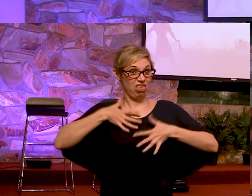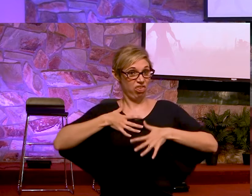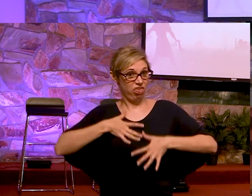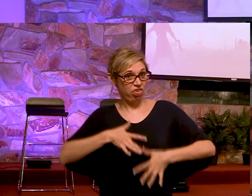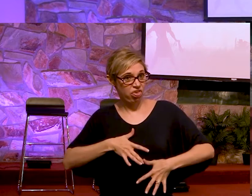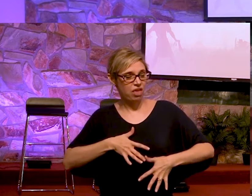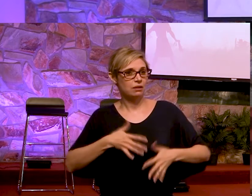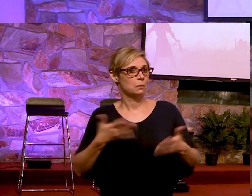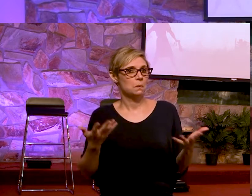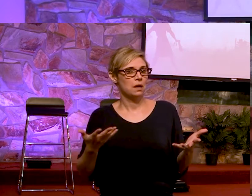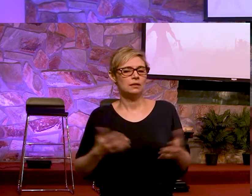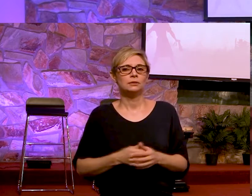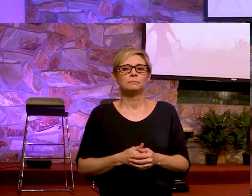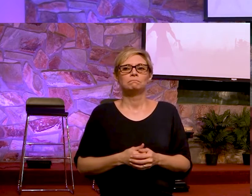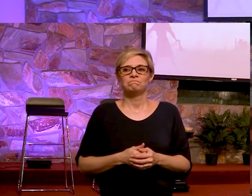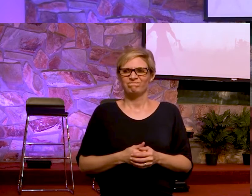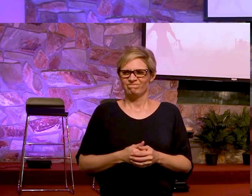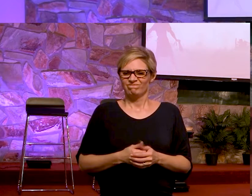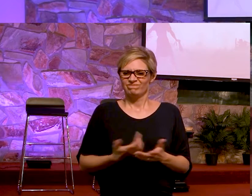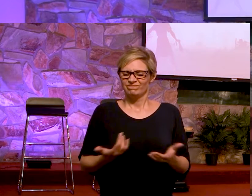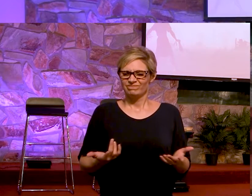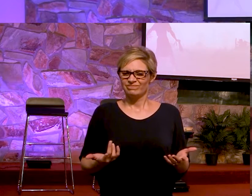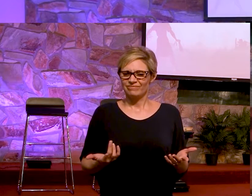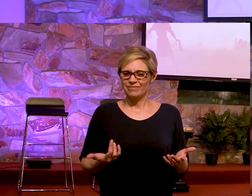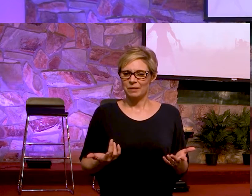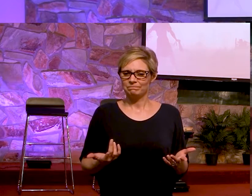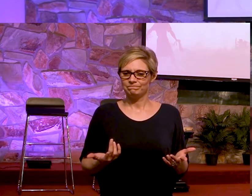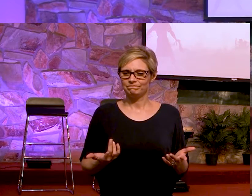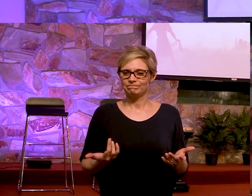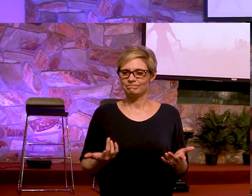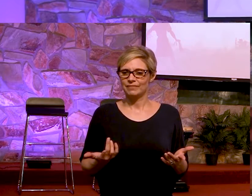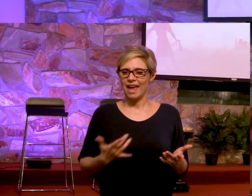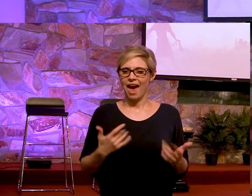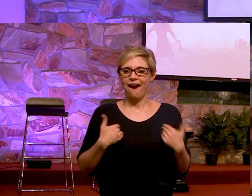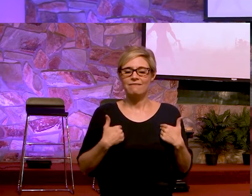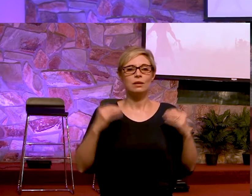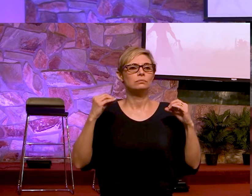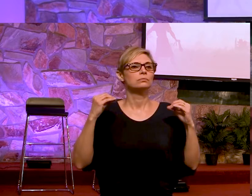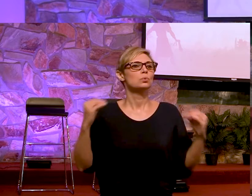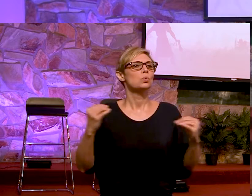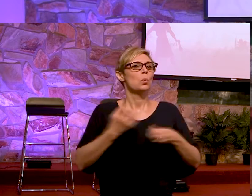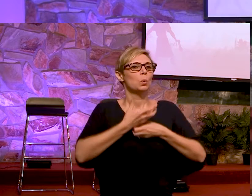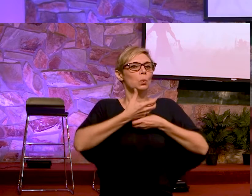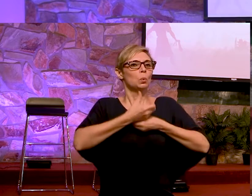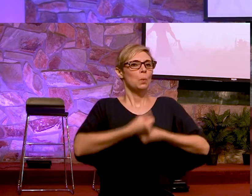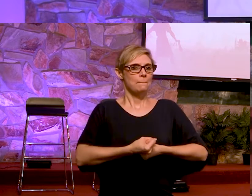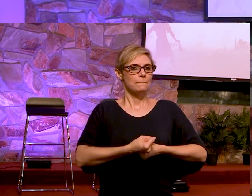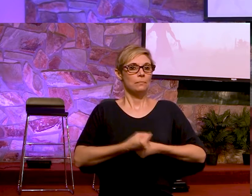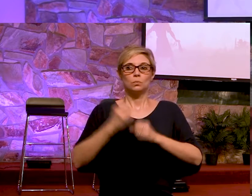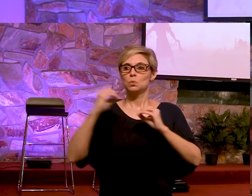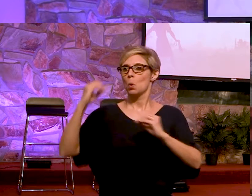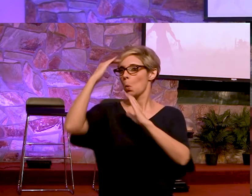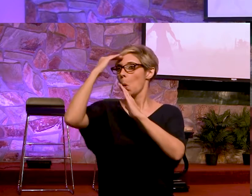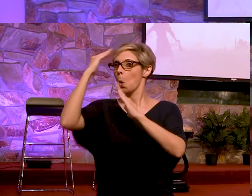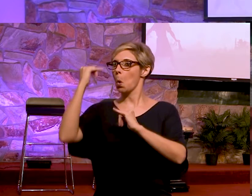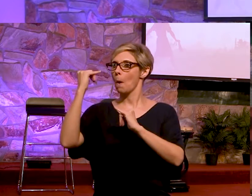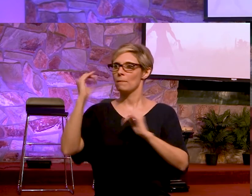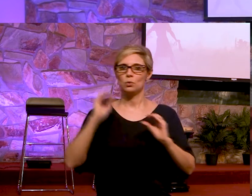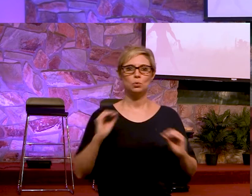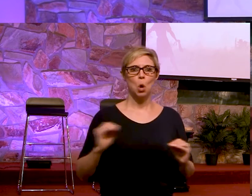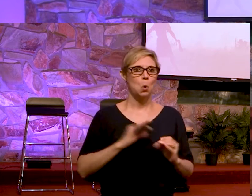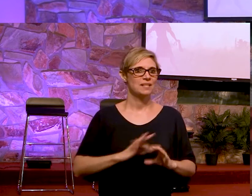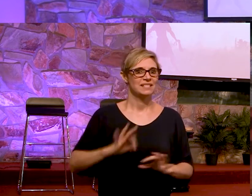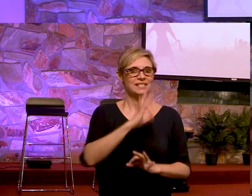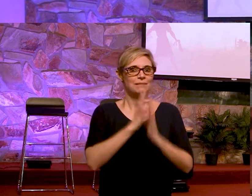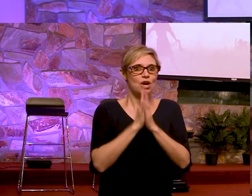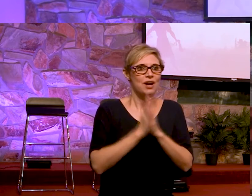Discouragement is the state of being deprived of confidence, hope, spirit, or